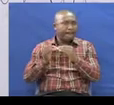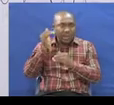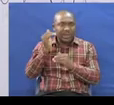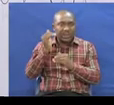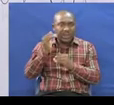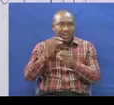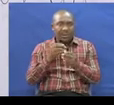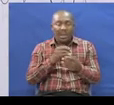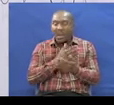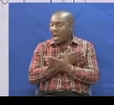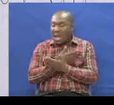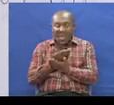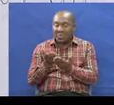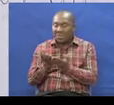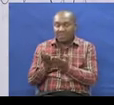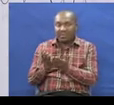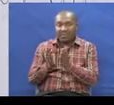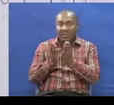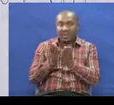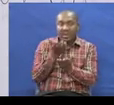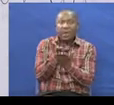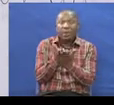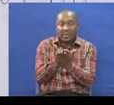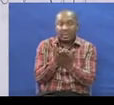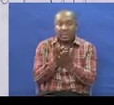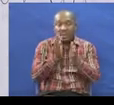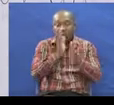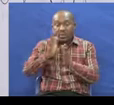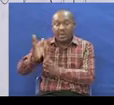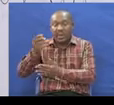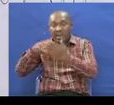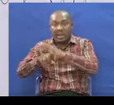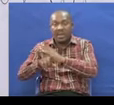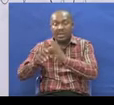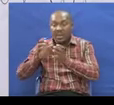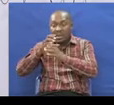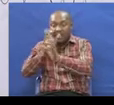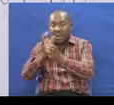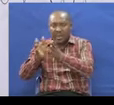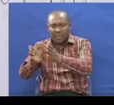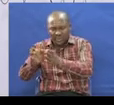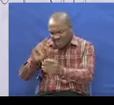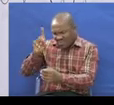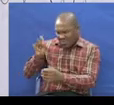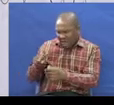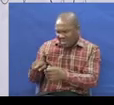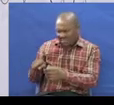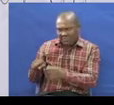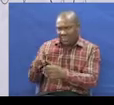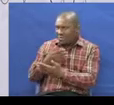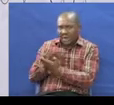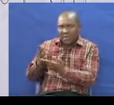not recommended to prepare hydrogen in the laboratory. The question is why we are not using the